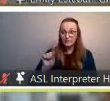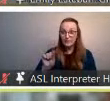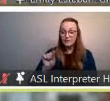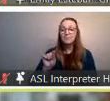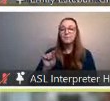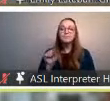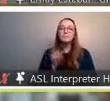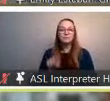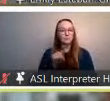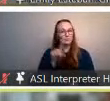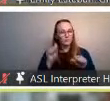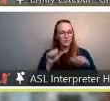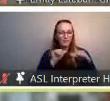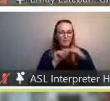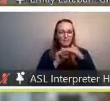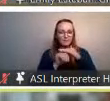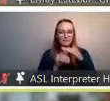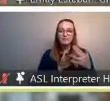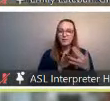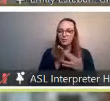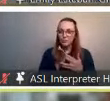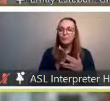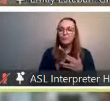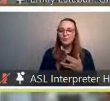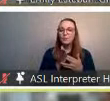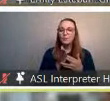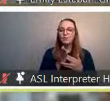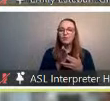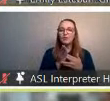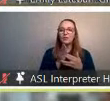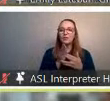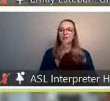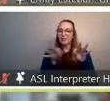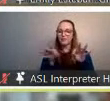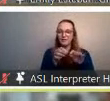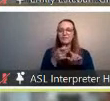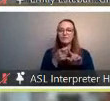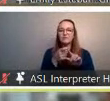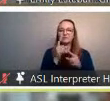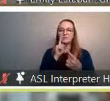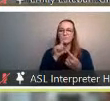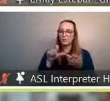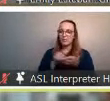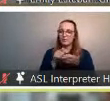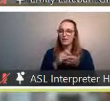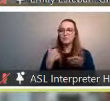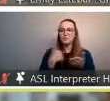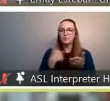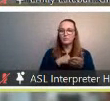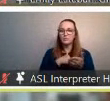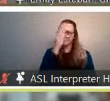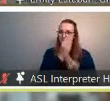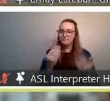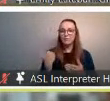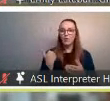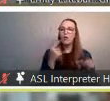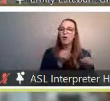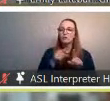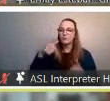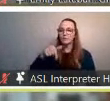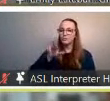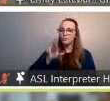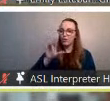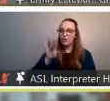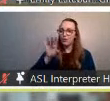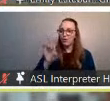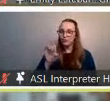can access that through the link to the landing page shared previously, as well as the QR code that should be visible